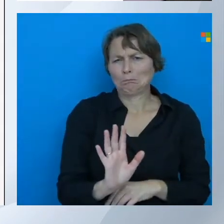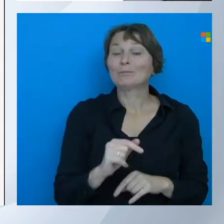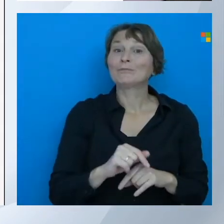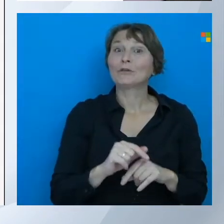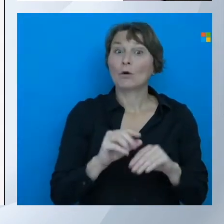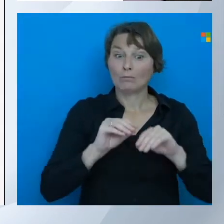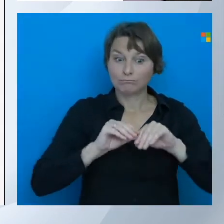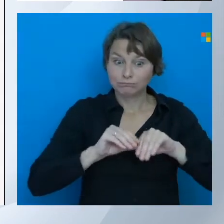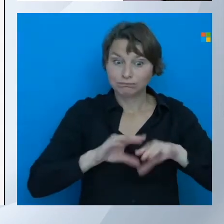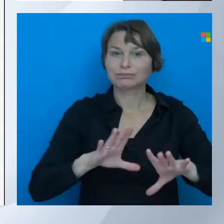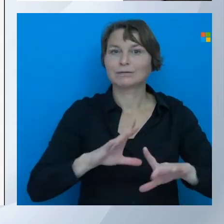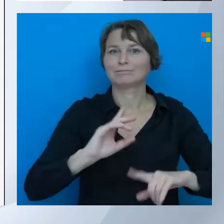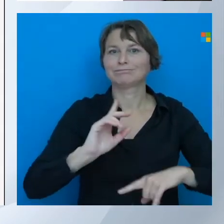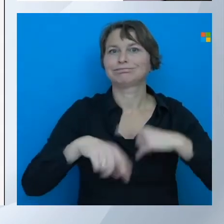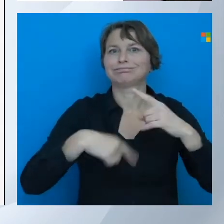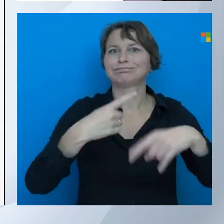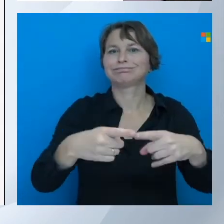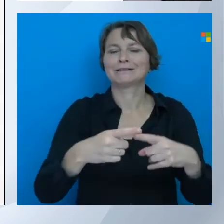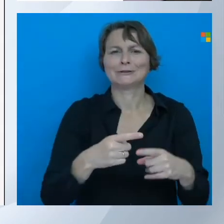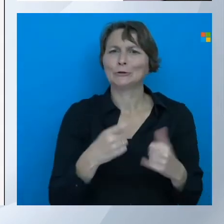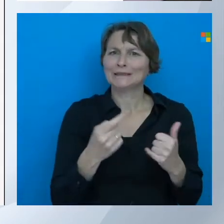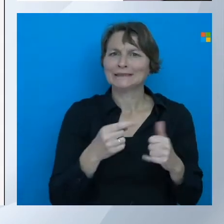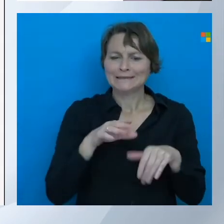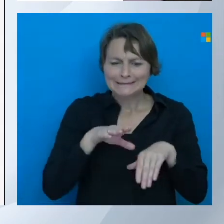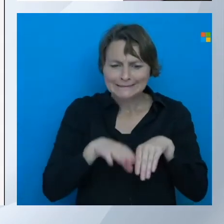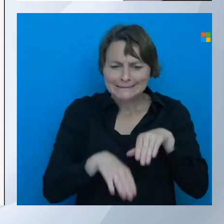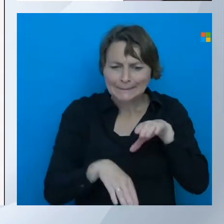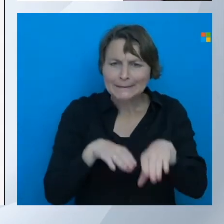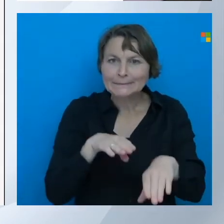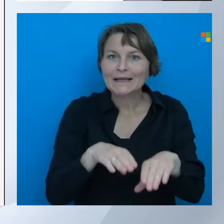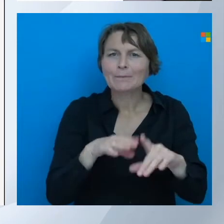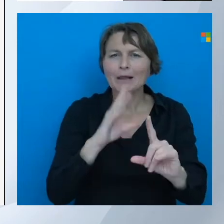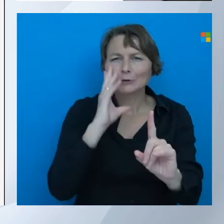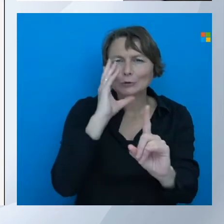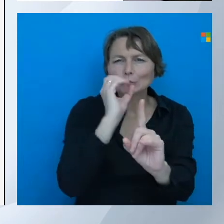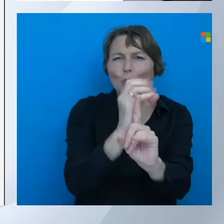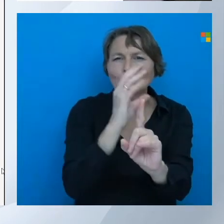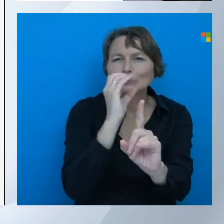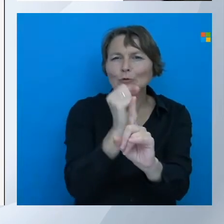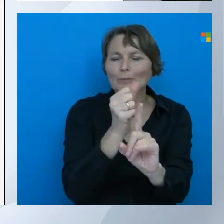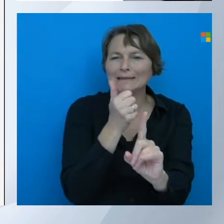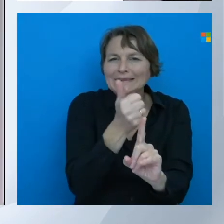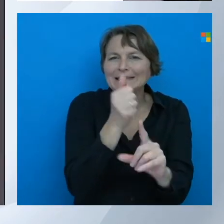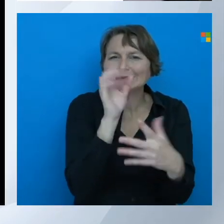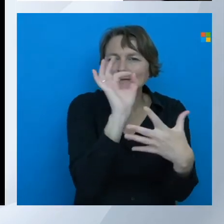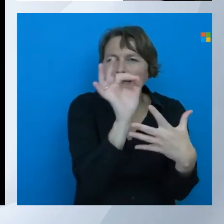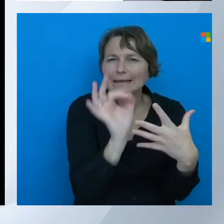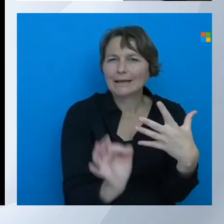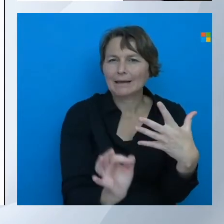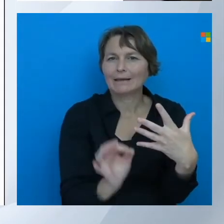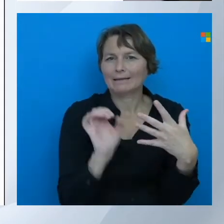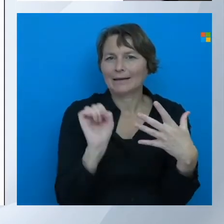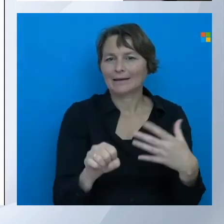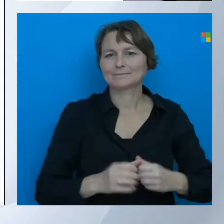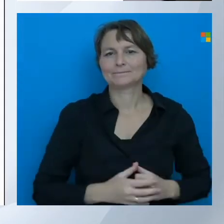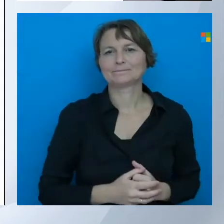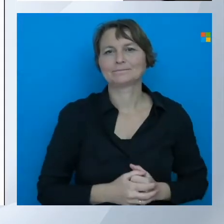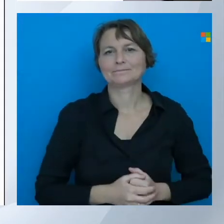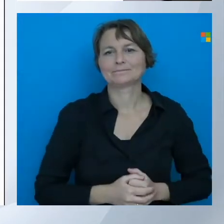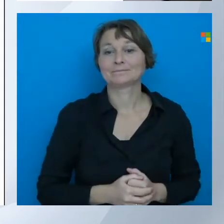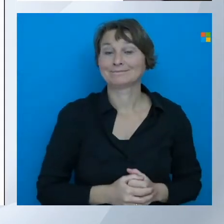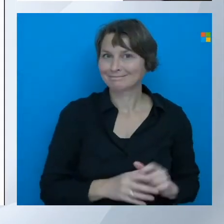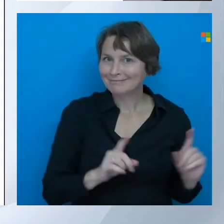still see each and every step and even zoom in on details of each and every deployment step. Pretty cool, I